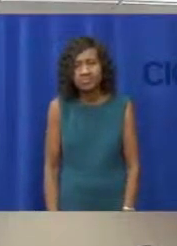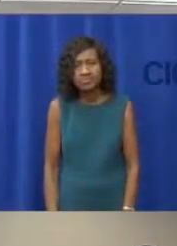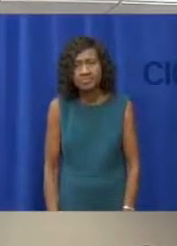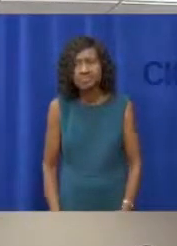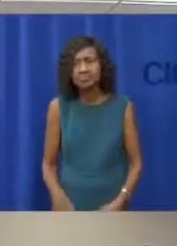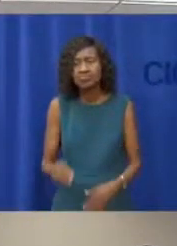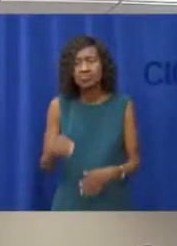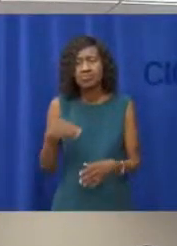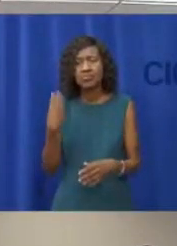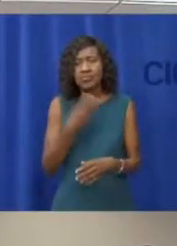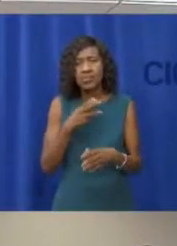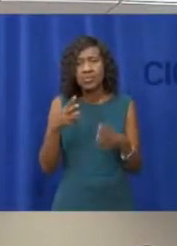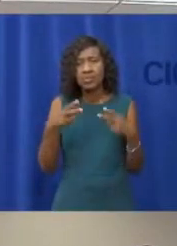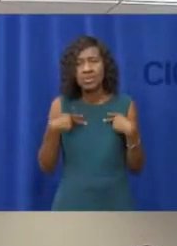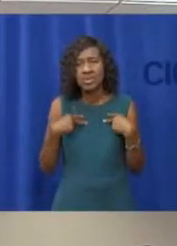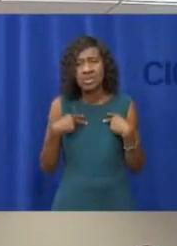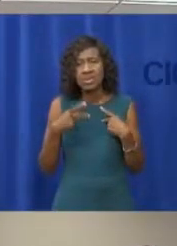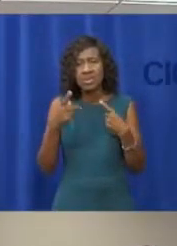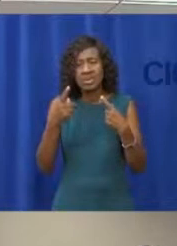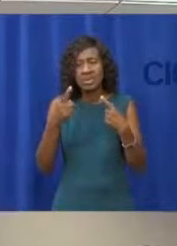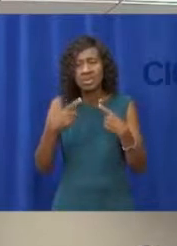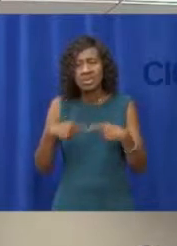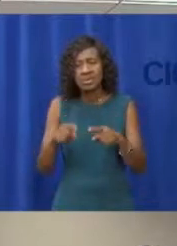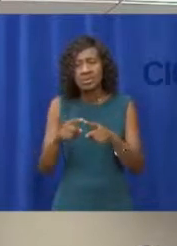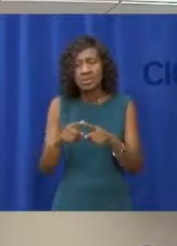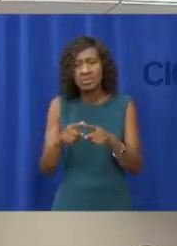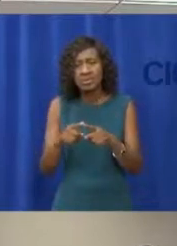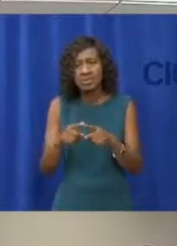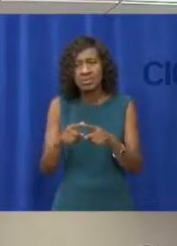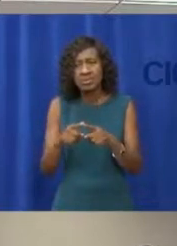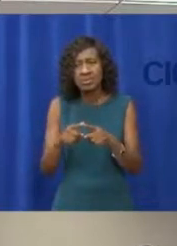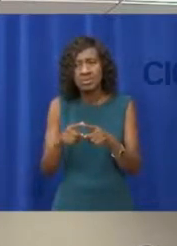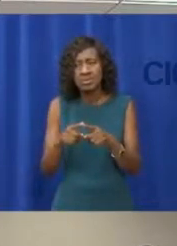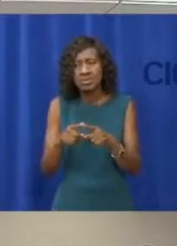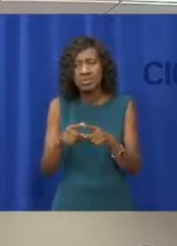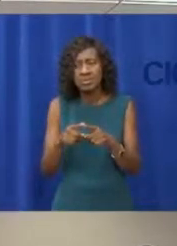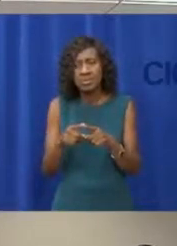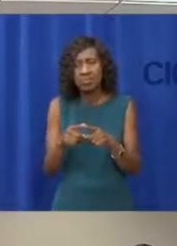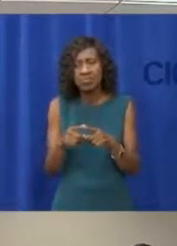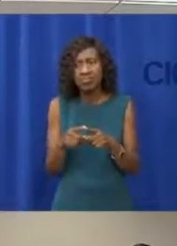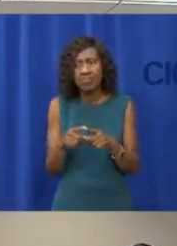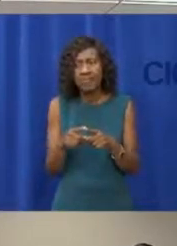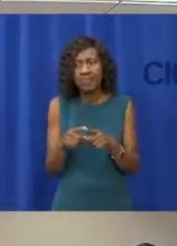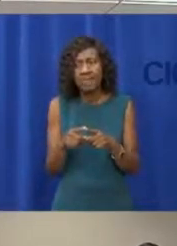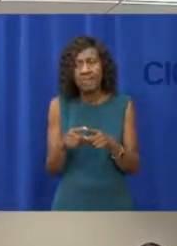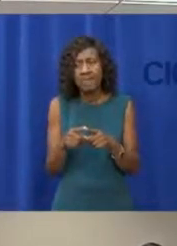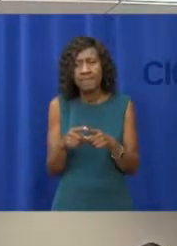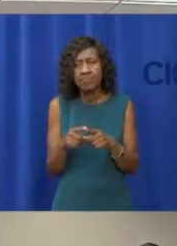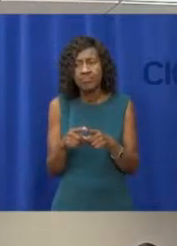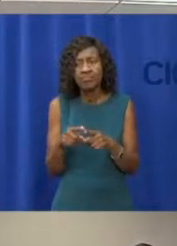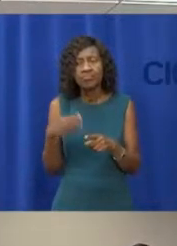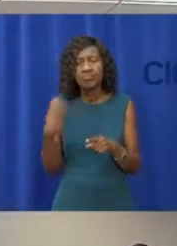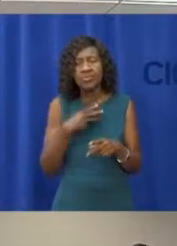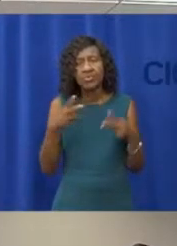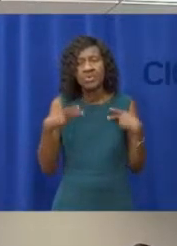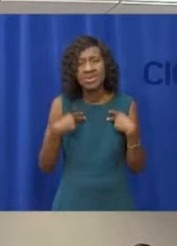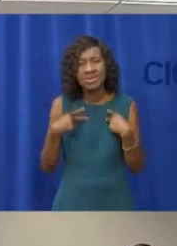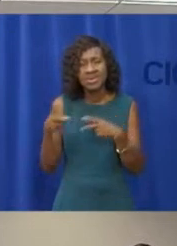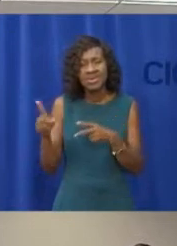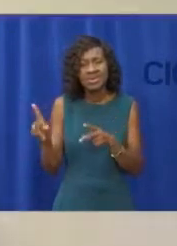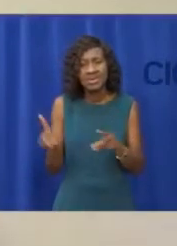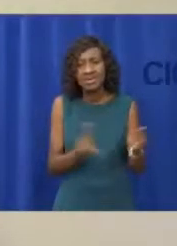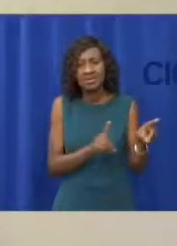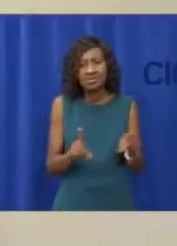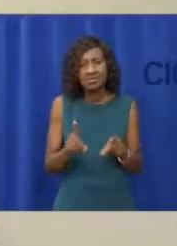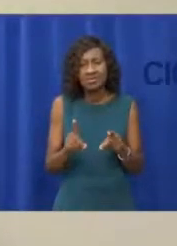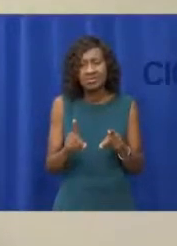We have gone to extraordinary measures, as Dr. Lee likes to say, to try to keep this country